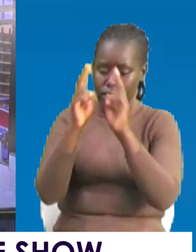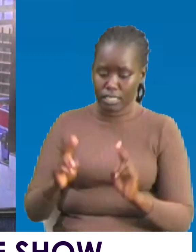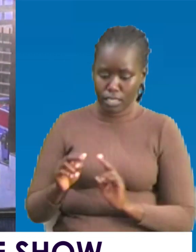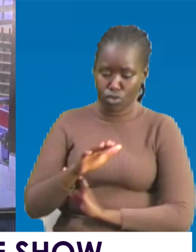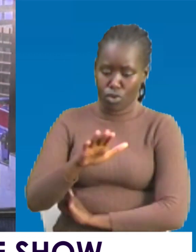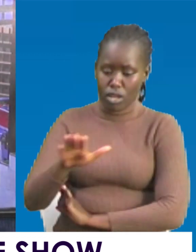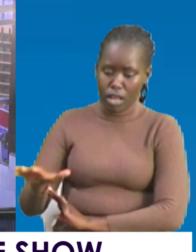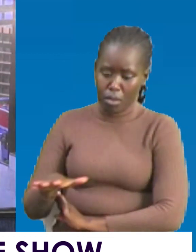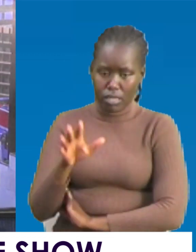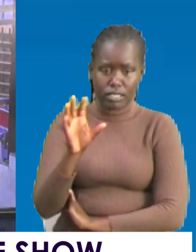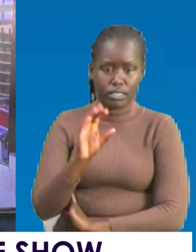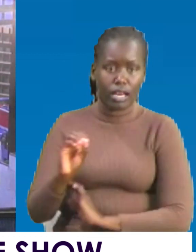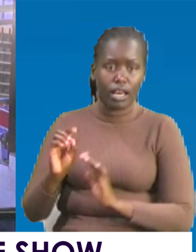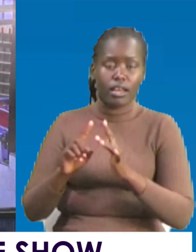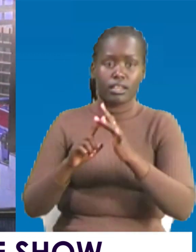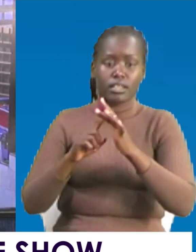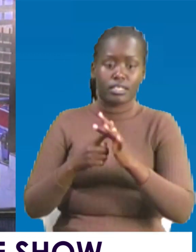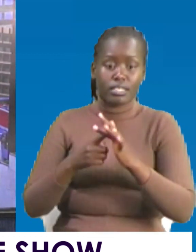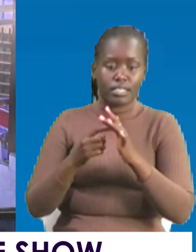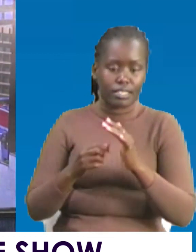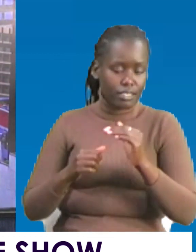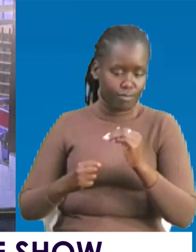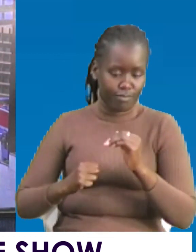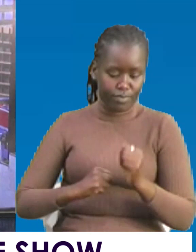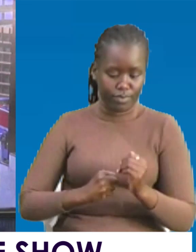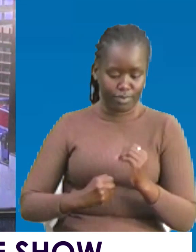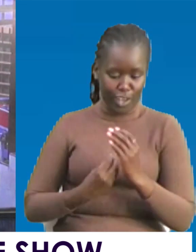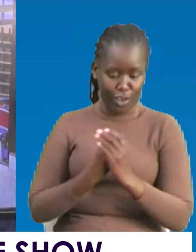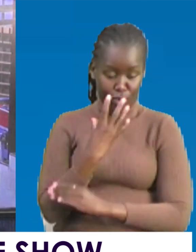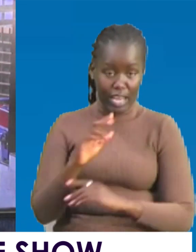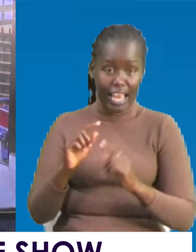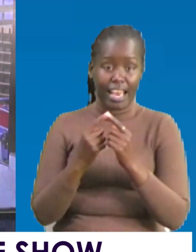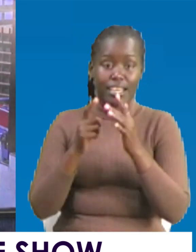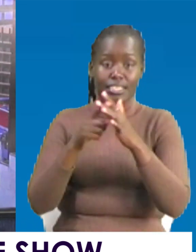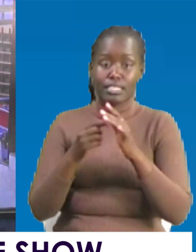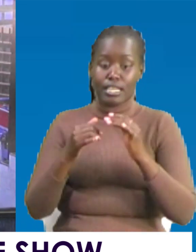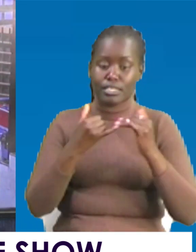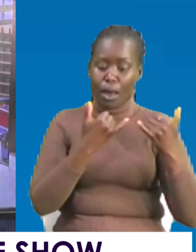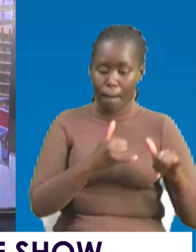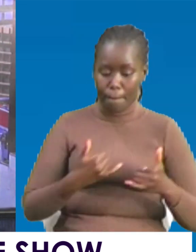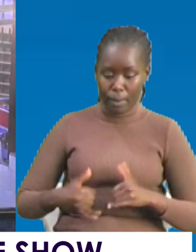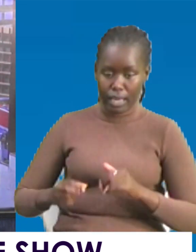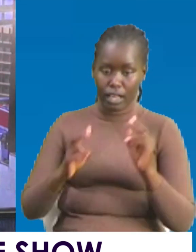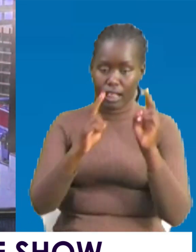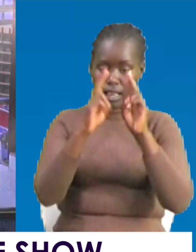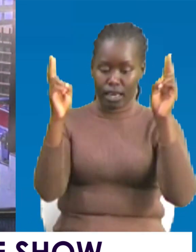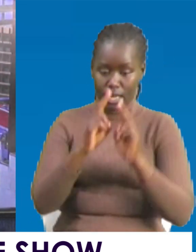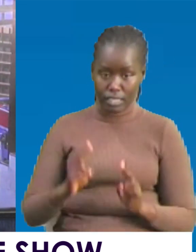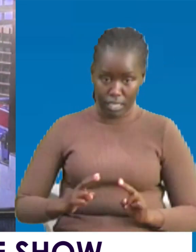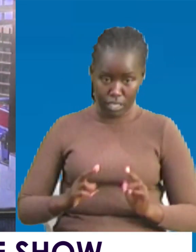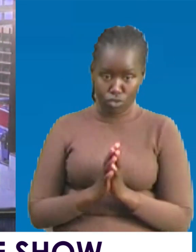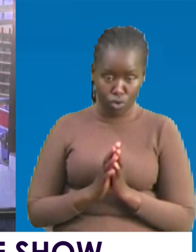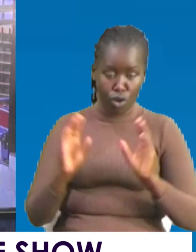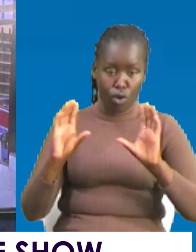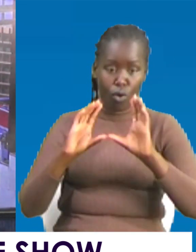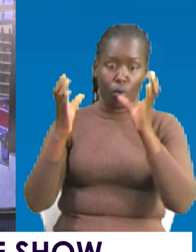young people. Start rising up. Start playing on the international arena. The global platform is yours